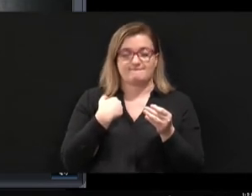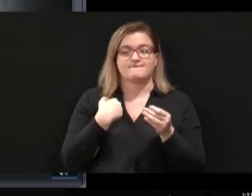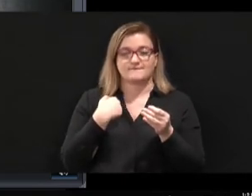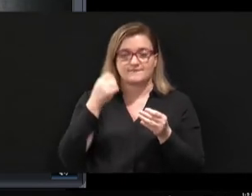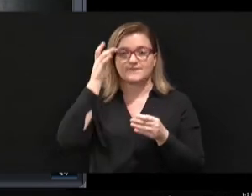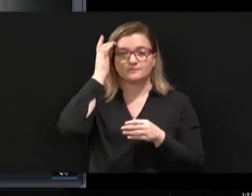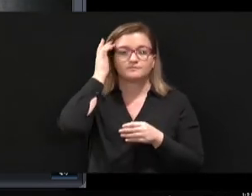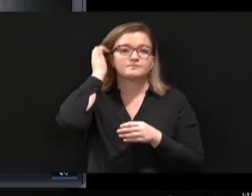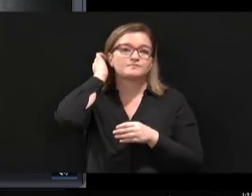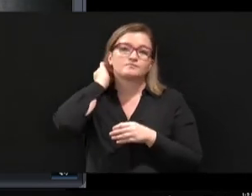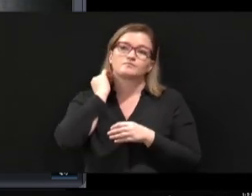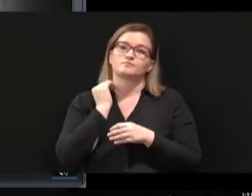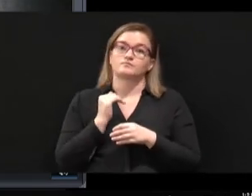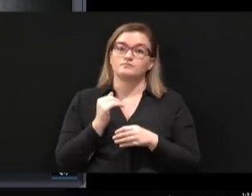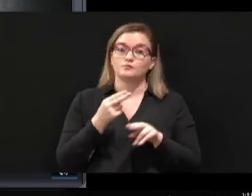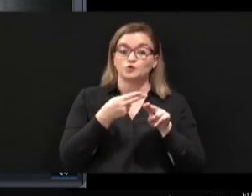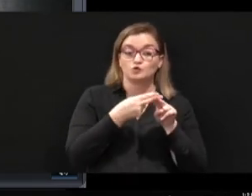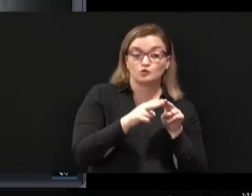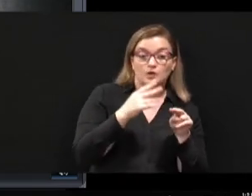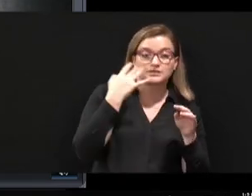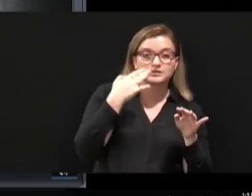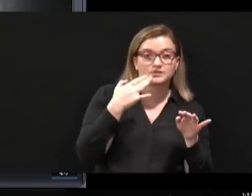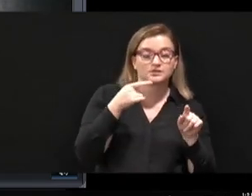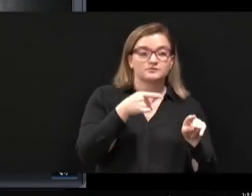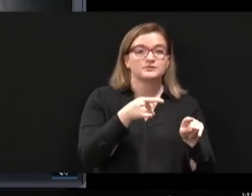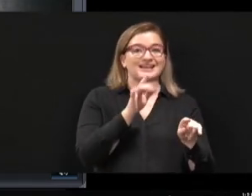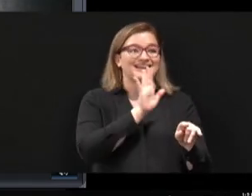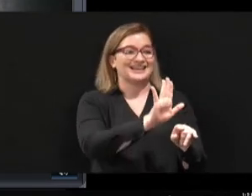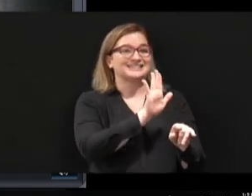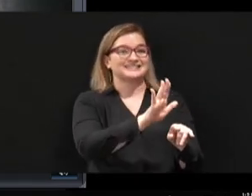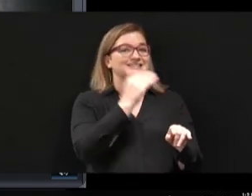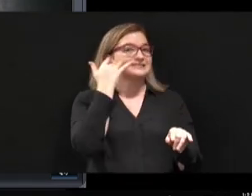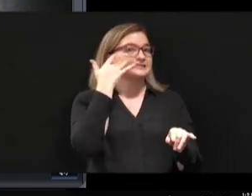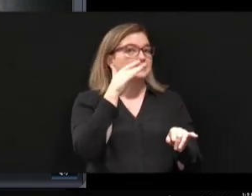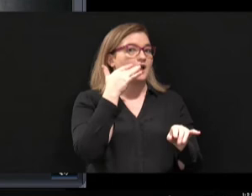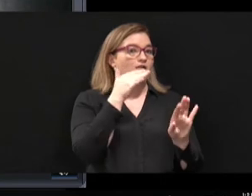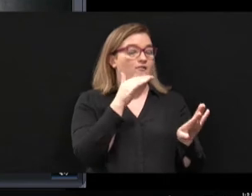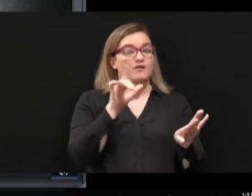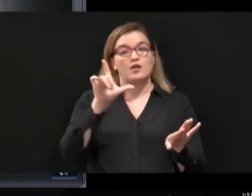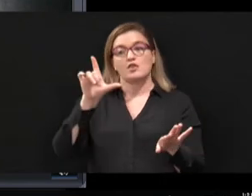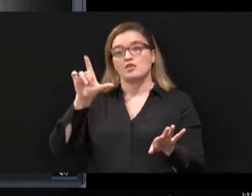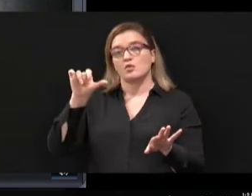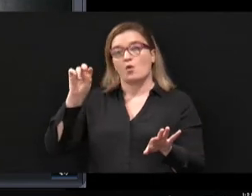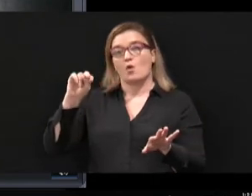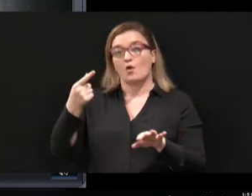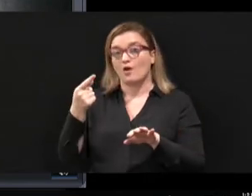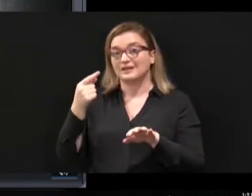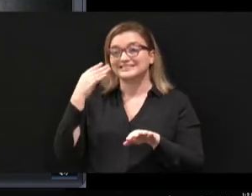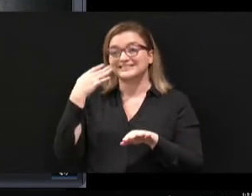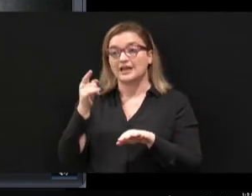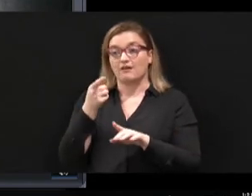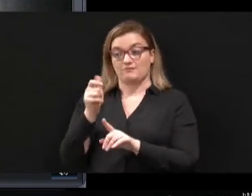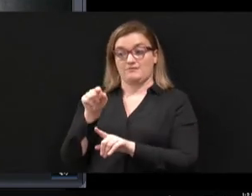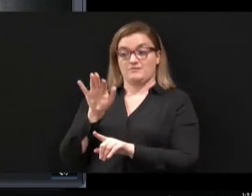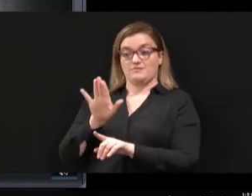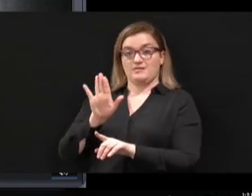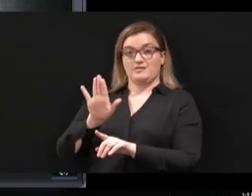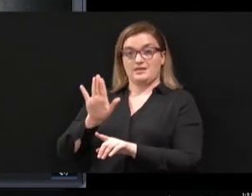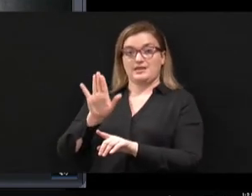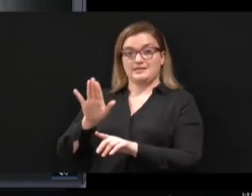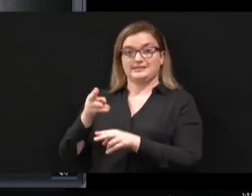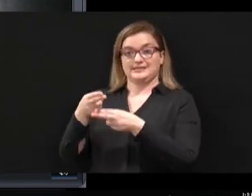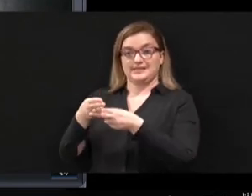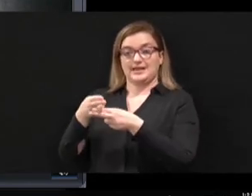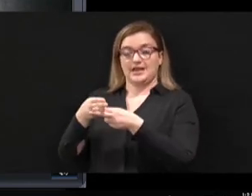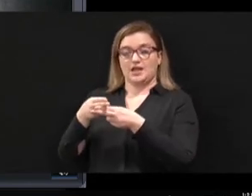And some people, instead of saying short sound, say its sound, and they say the long sound is its name. And I do find that that makes